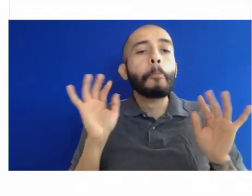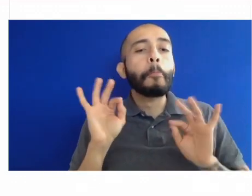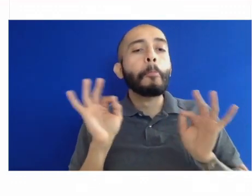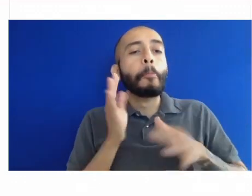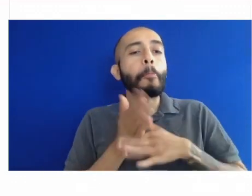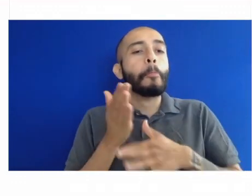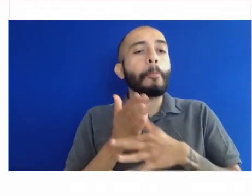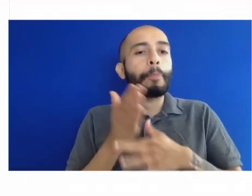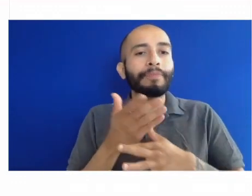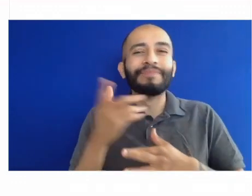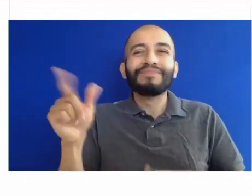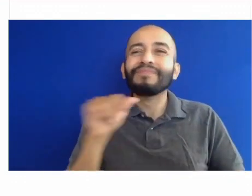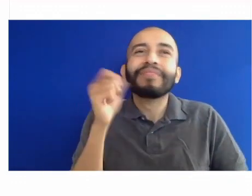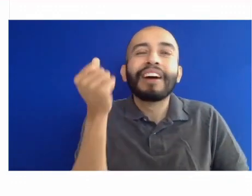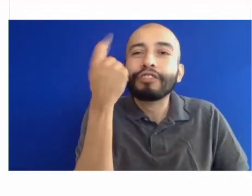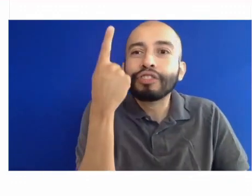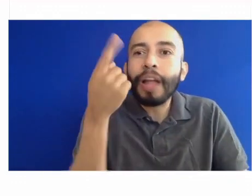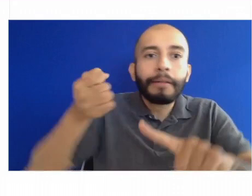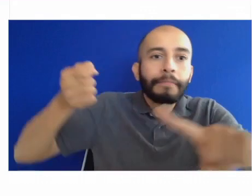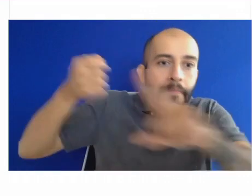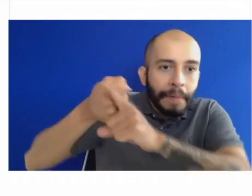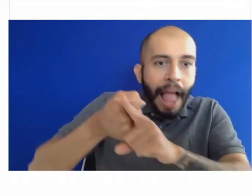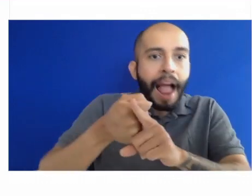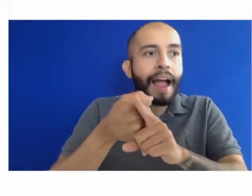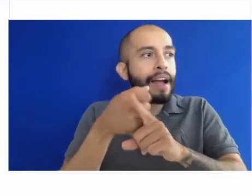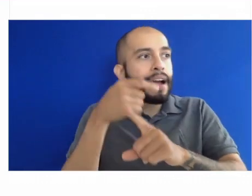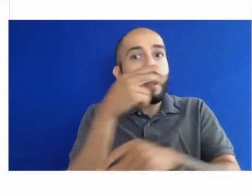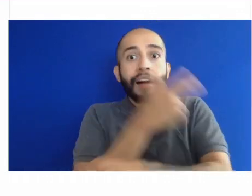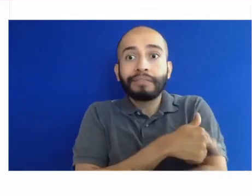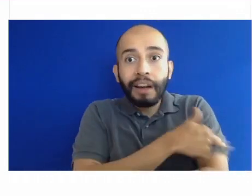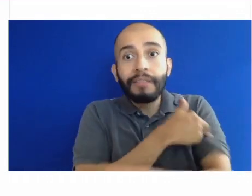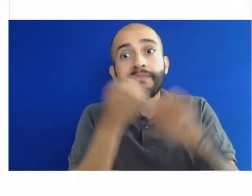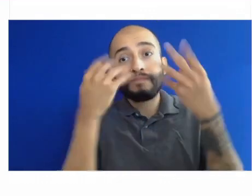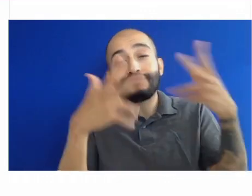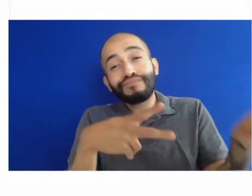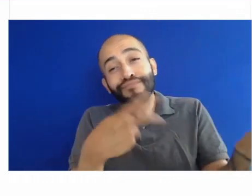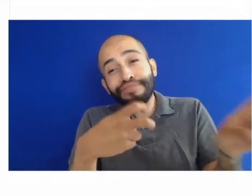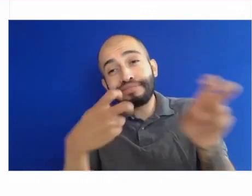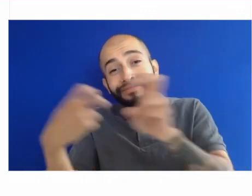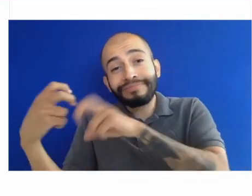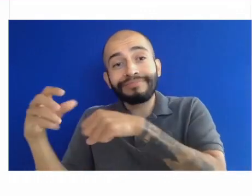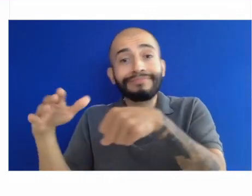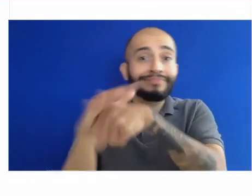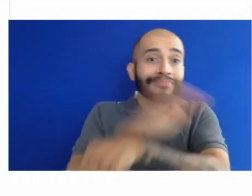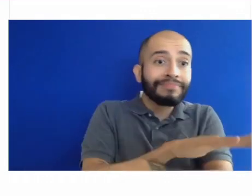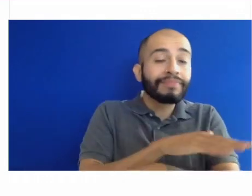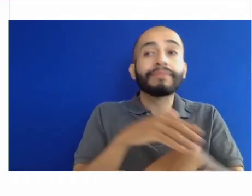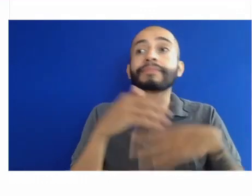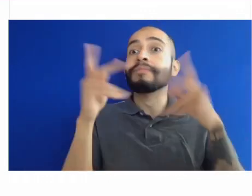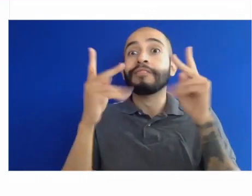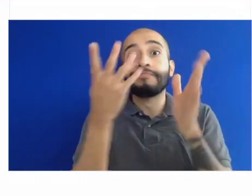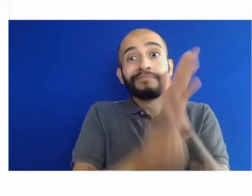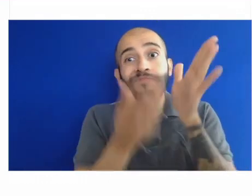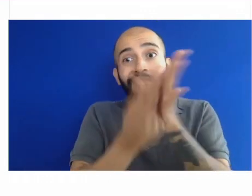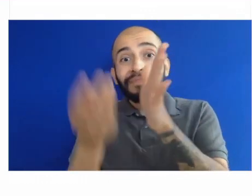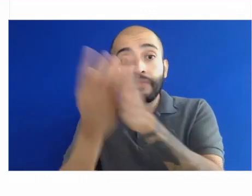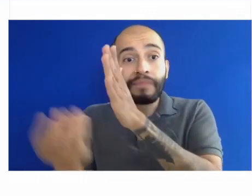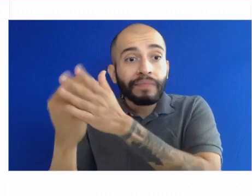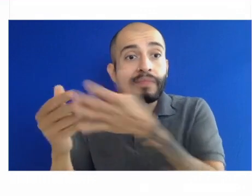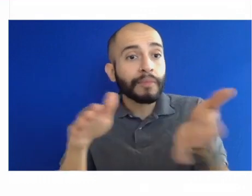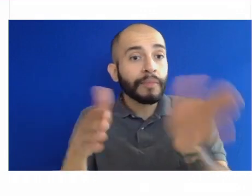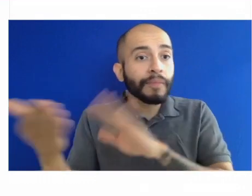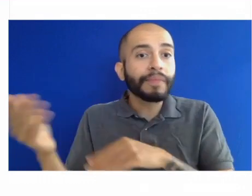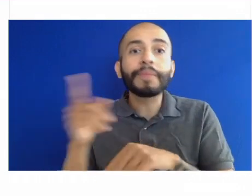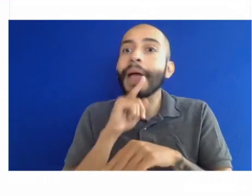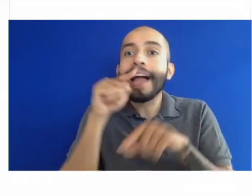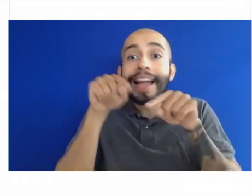to prevent infection. That's not what these are. These are to prevent serious illness, in basically hospitalization and death. Right now